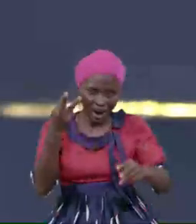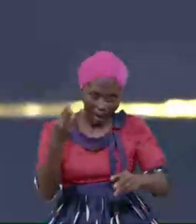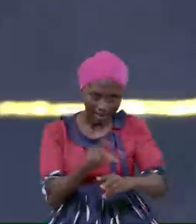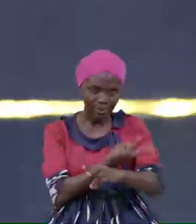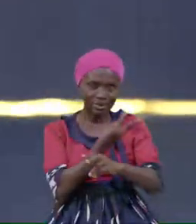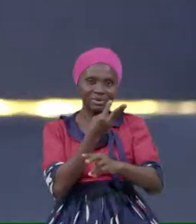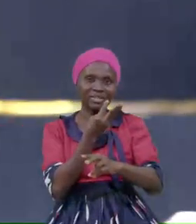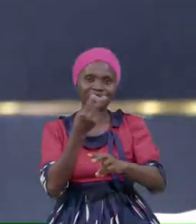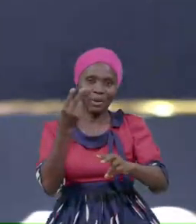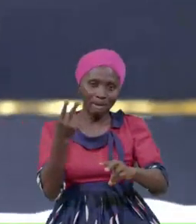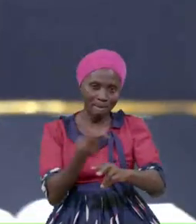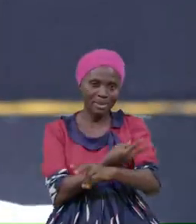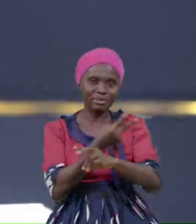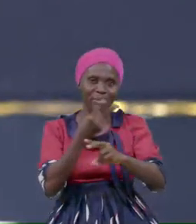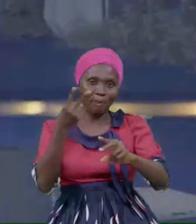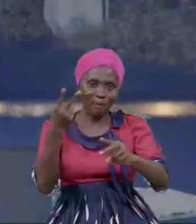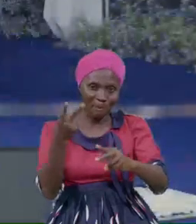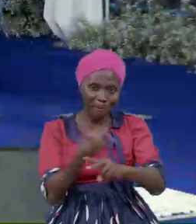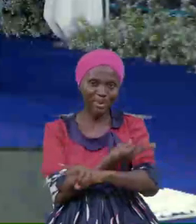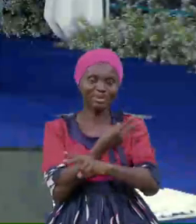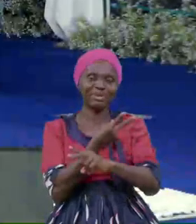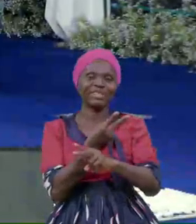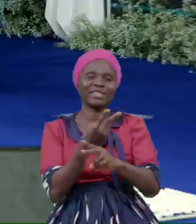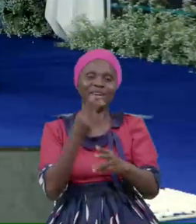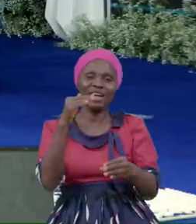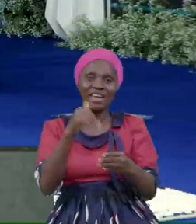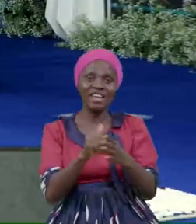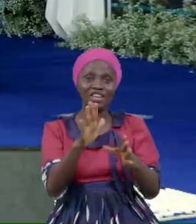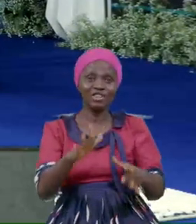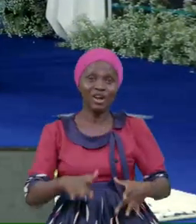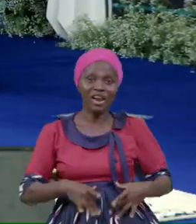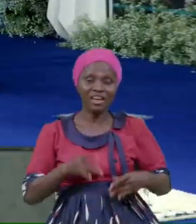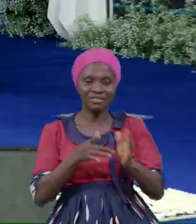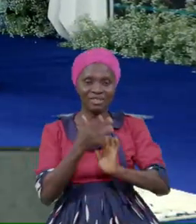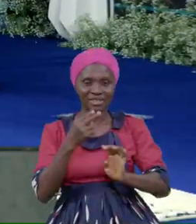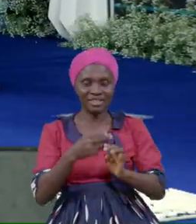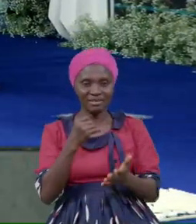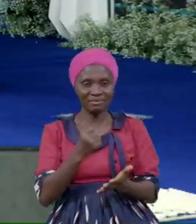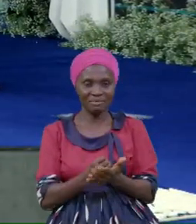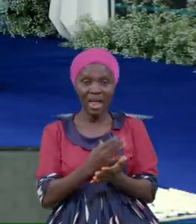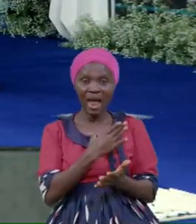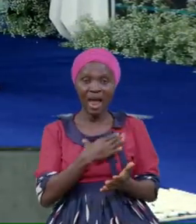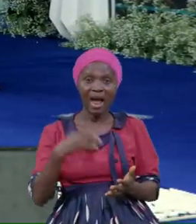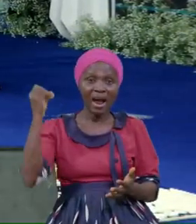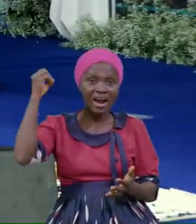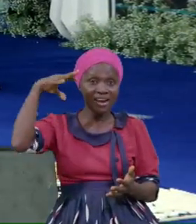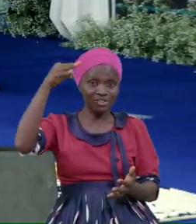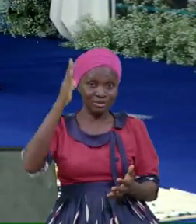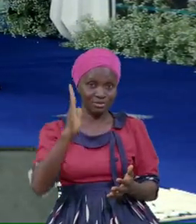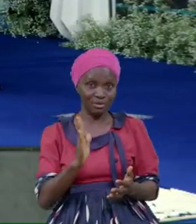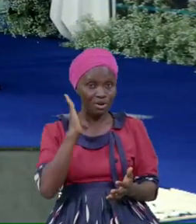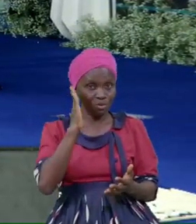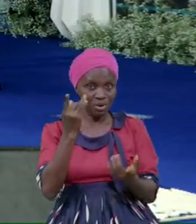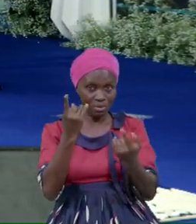in your life in Jesus' name. And the grace of God will be upon your